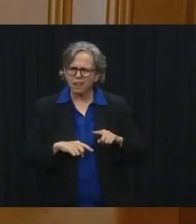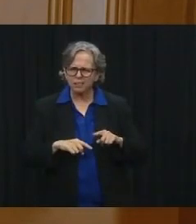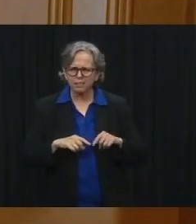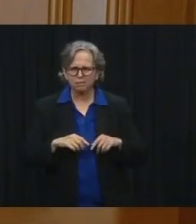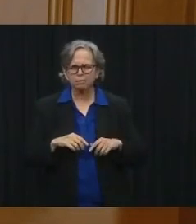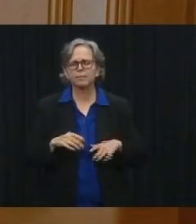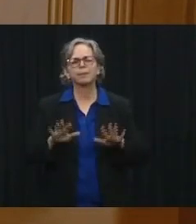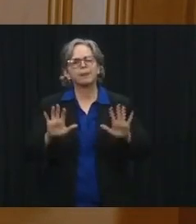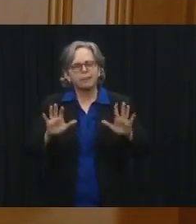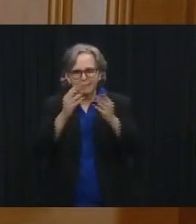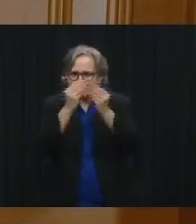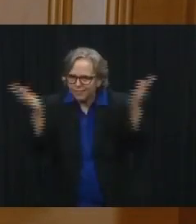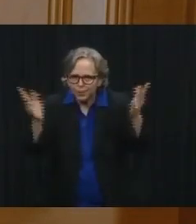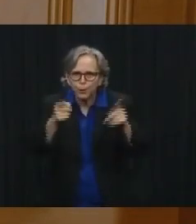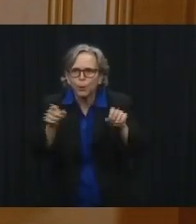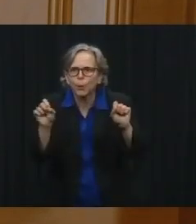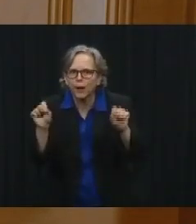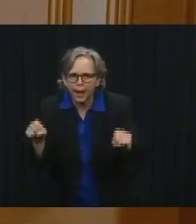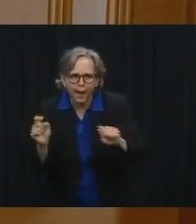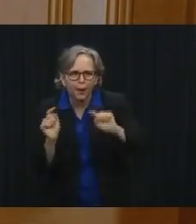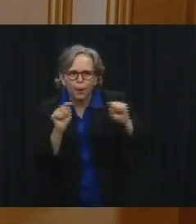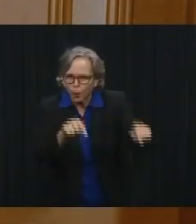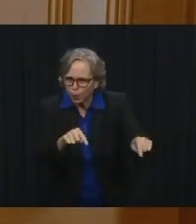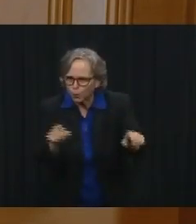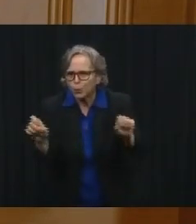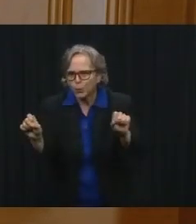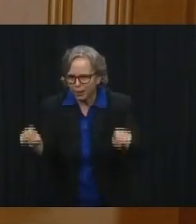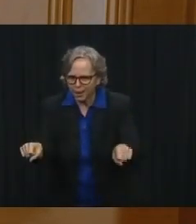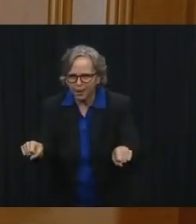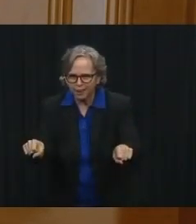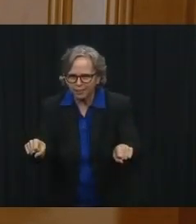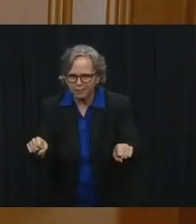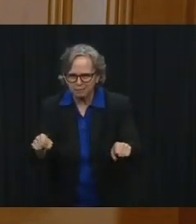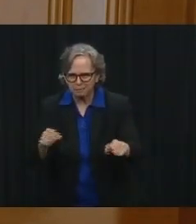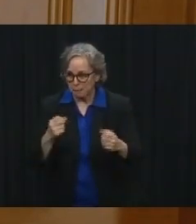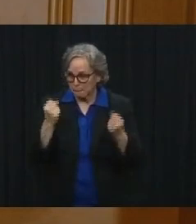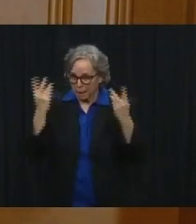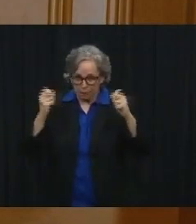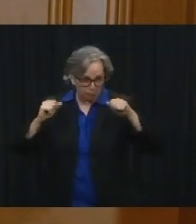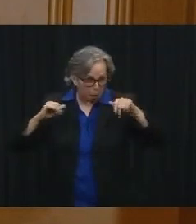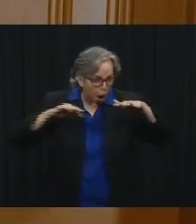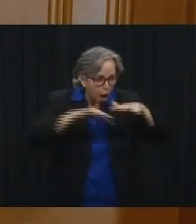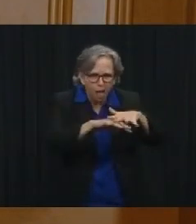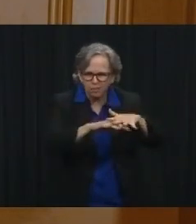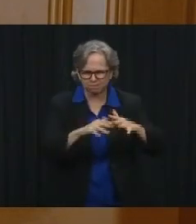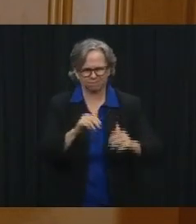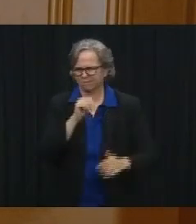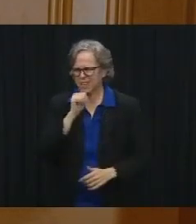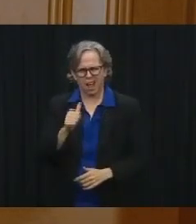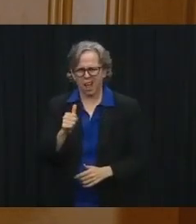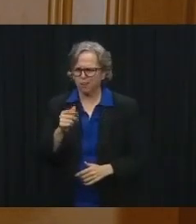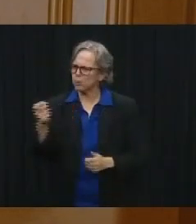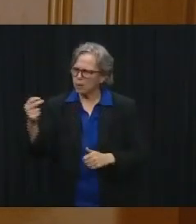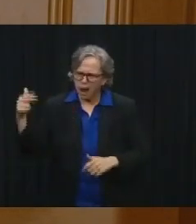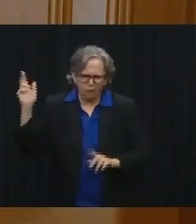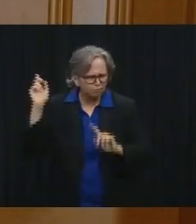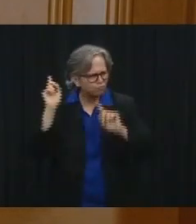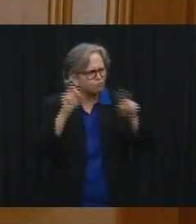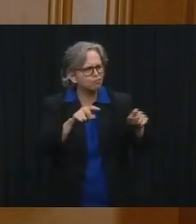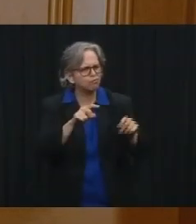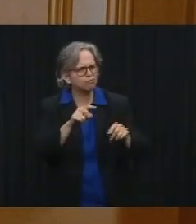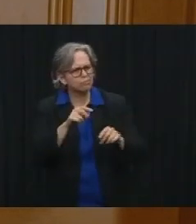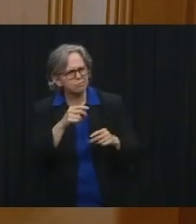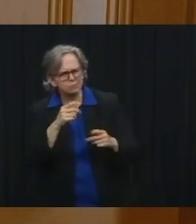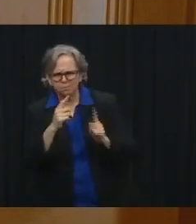that. Usually hardly anybody there. You can certainly keep the social distancing. You can do things like